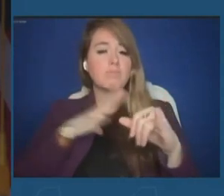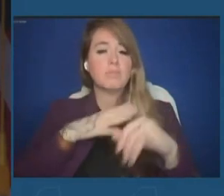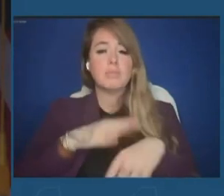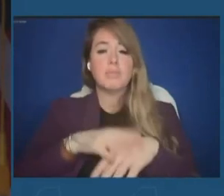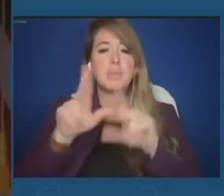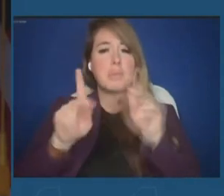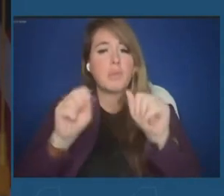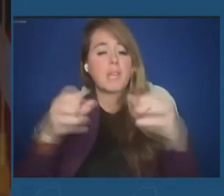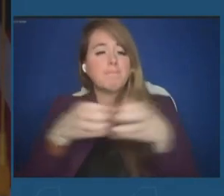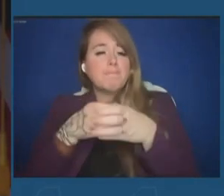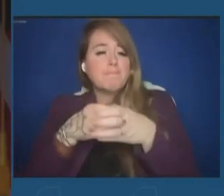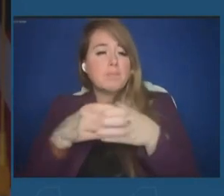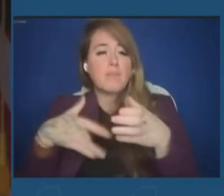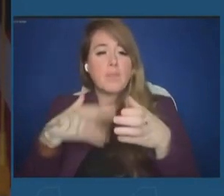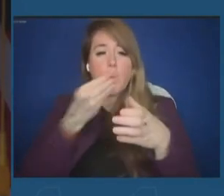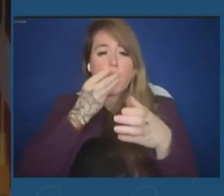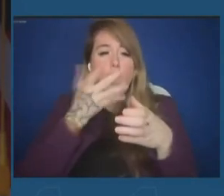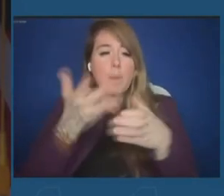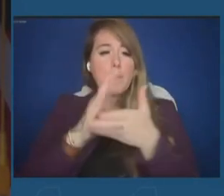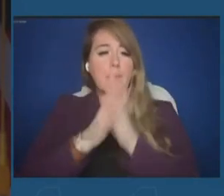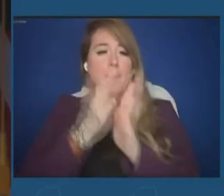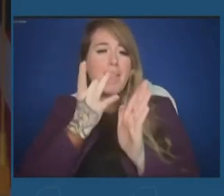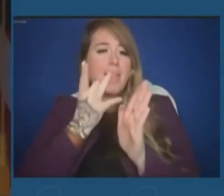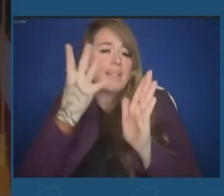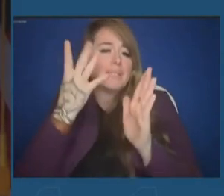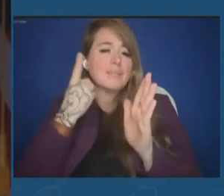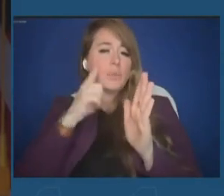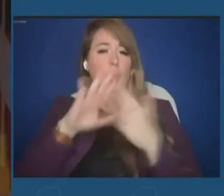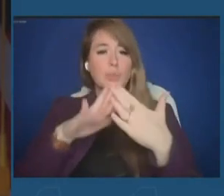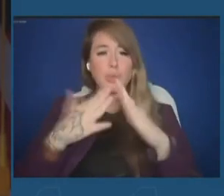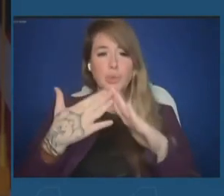warm, becoming a beacon of light for the community.